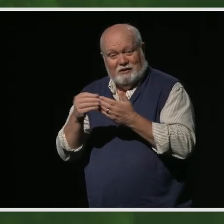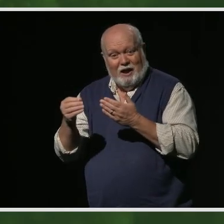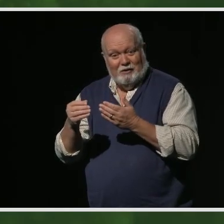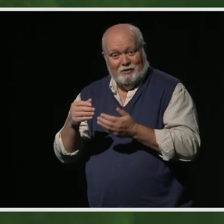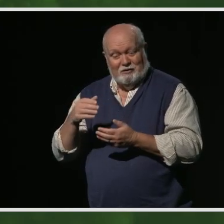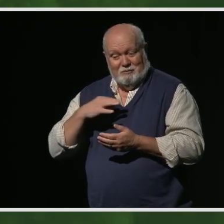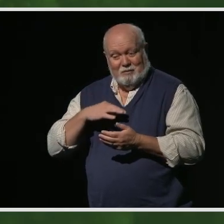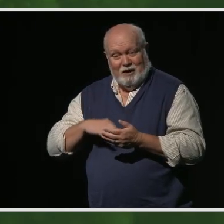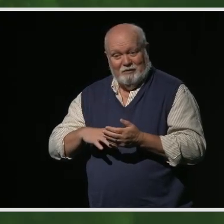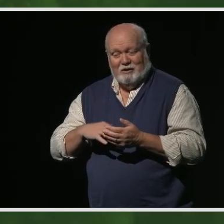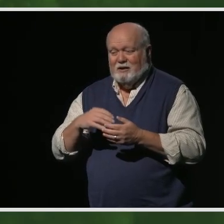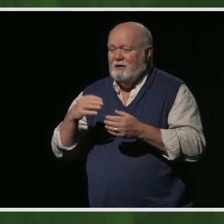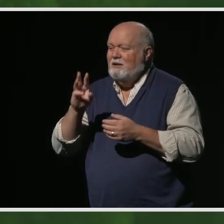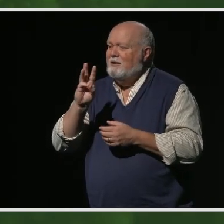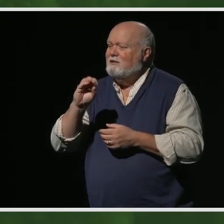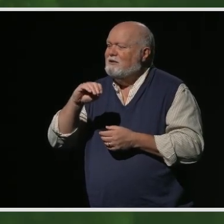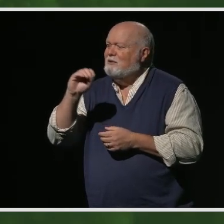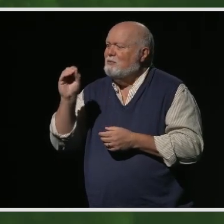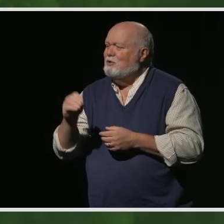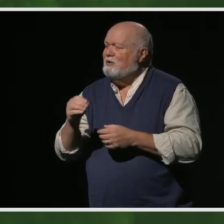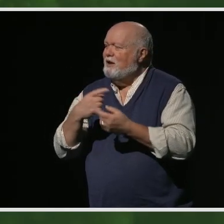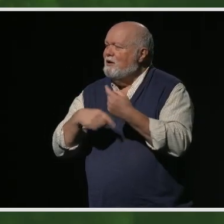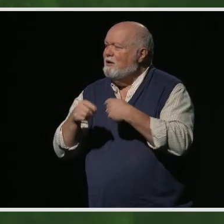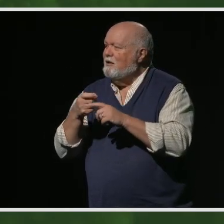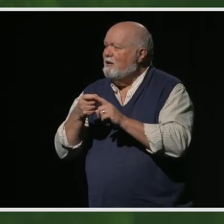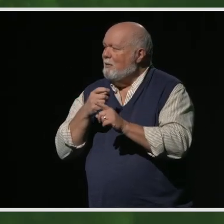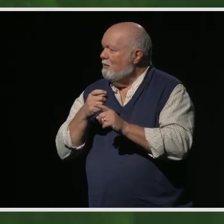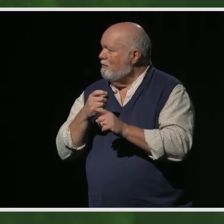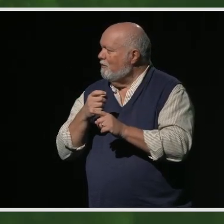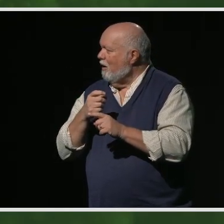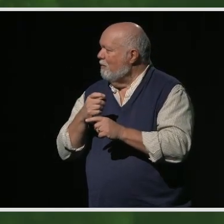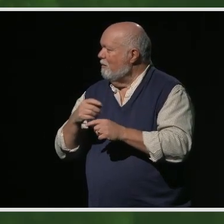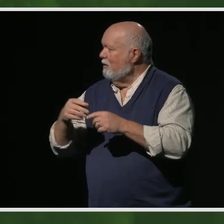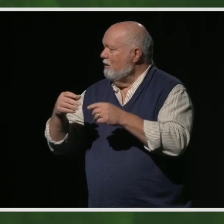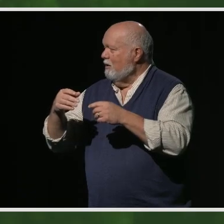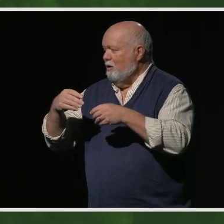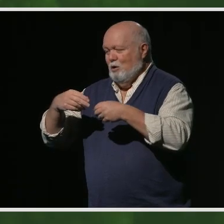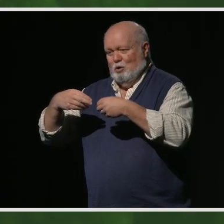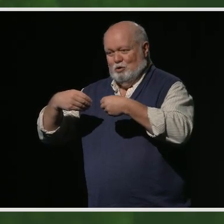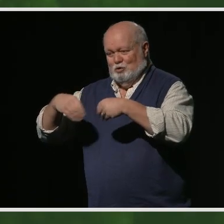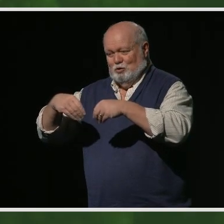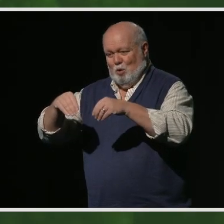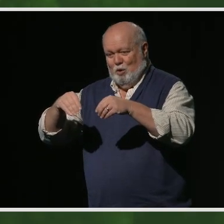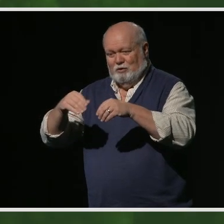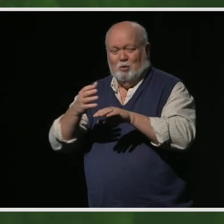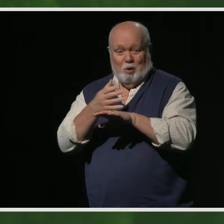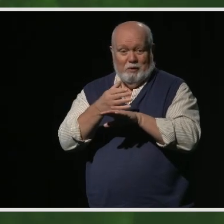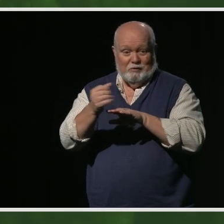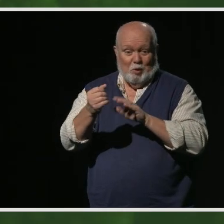60% of the sales coming from retail stores, 20 retail stores, and sold out twice.